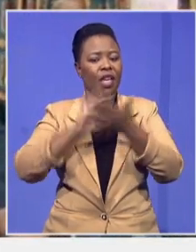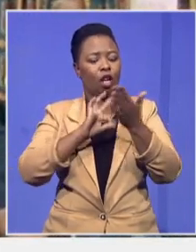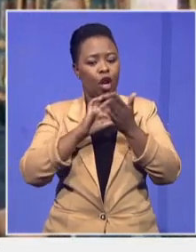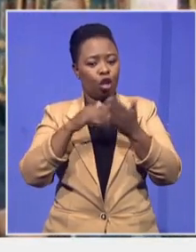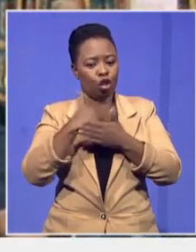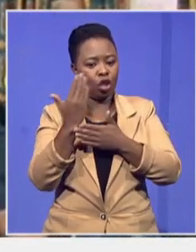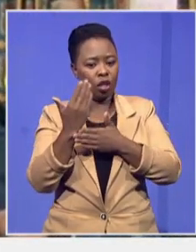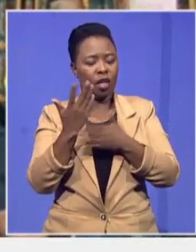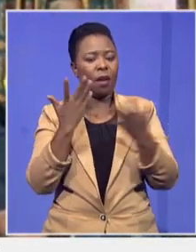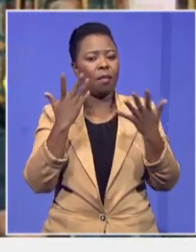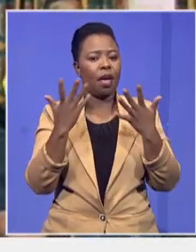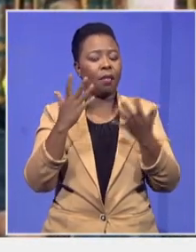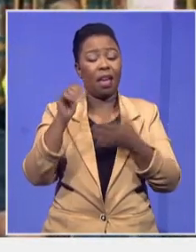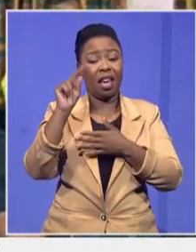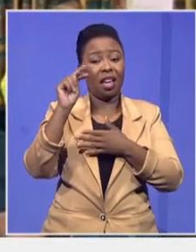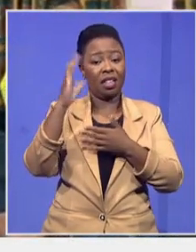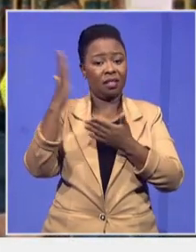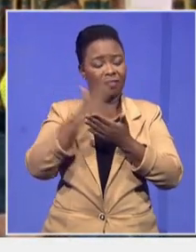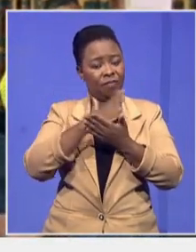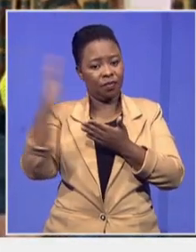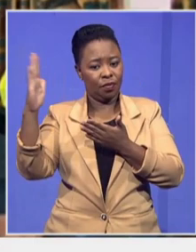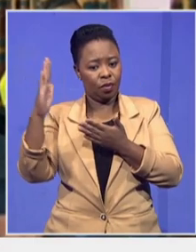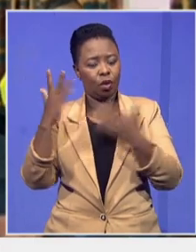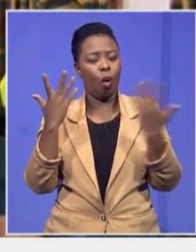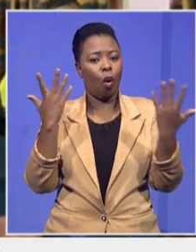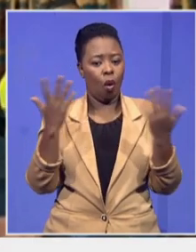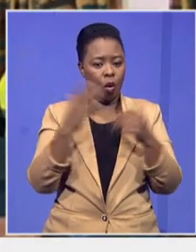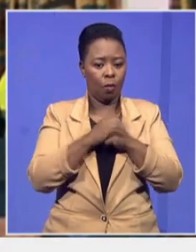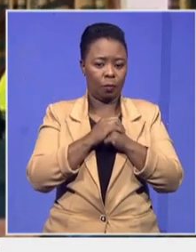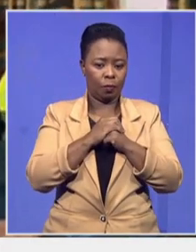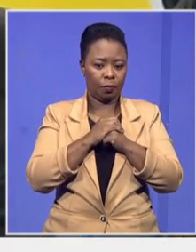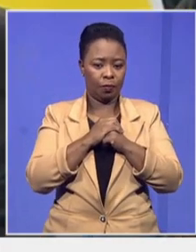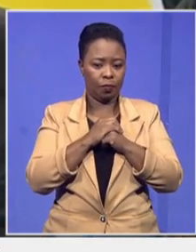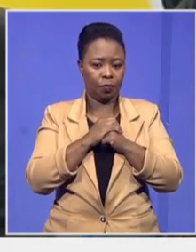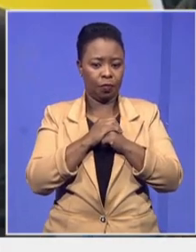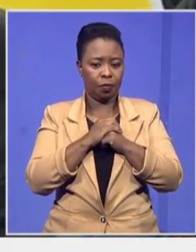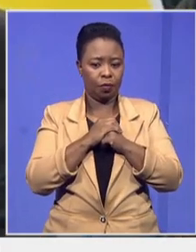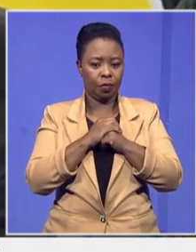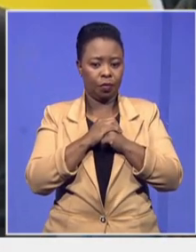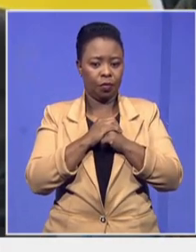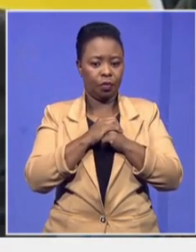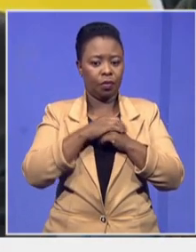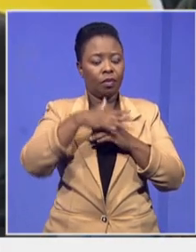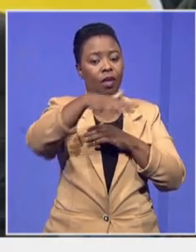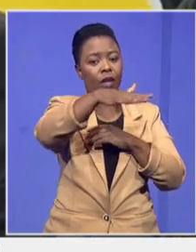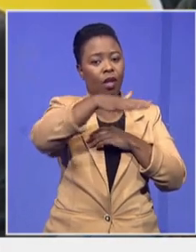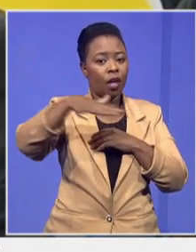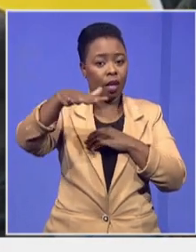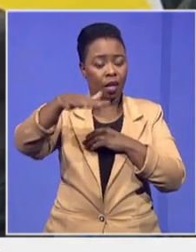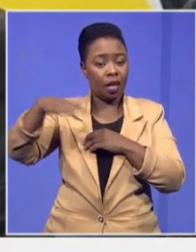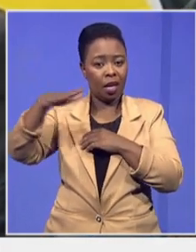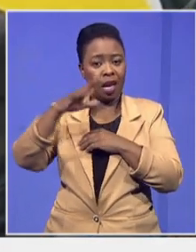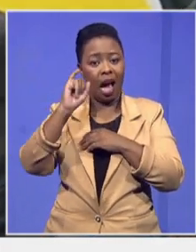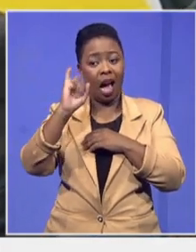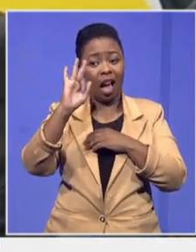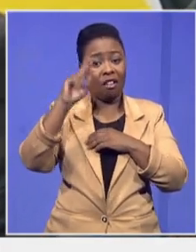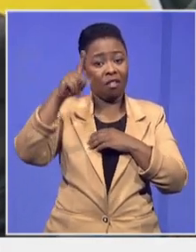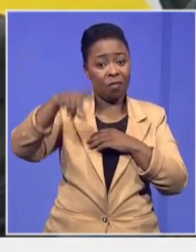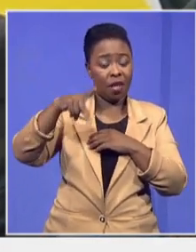party or make visible inroads in areas where IFP did not have support